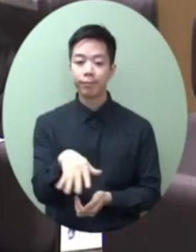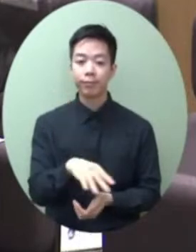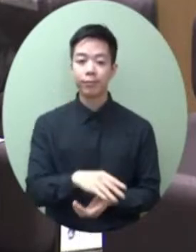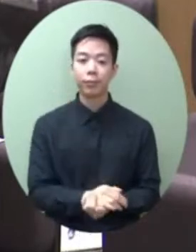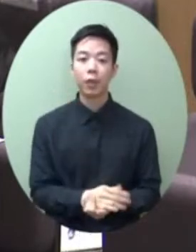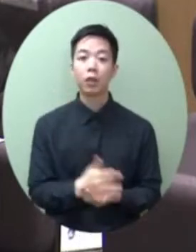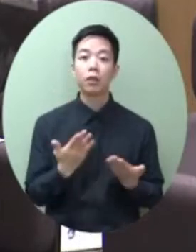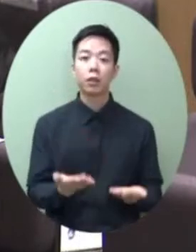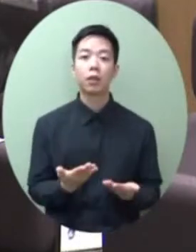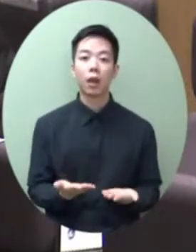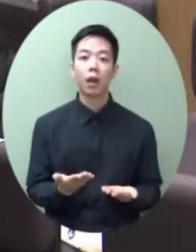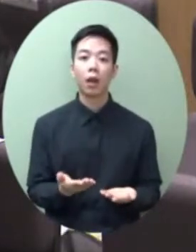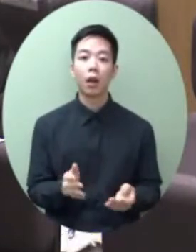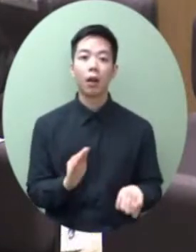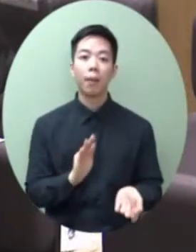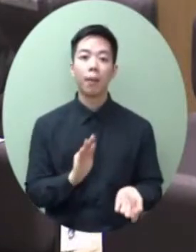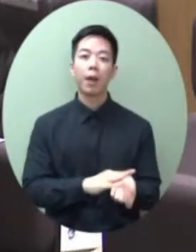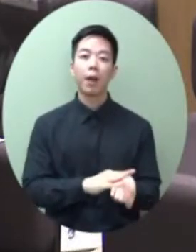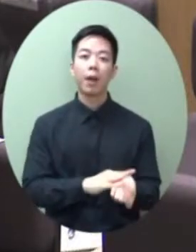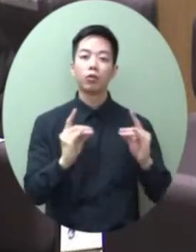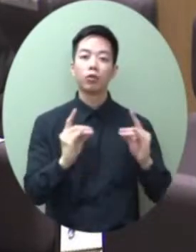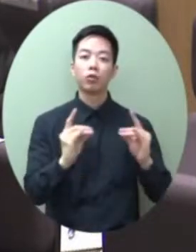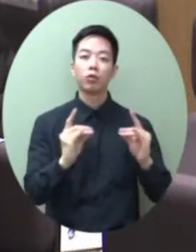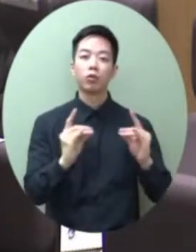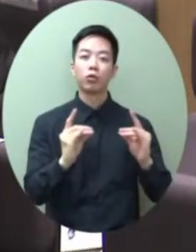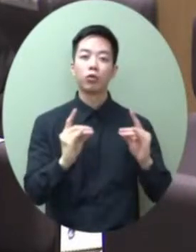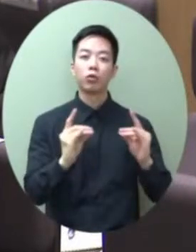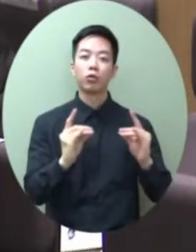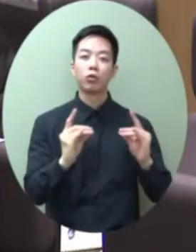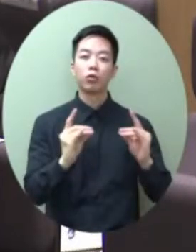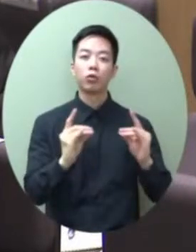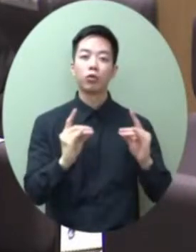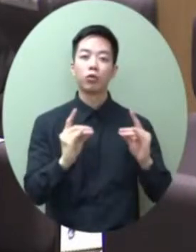now suggested that because of the